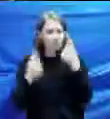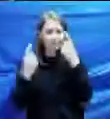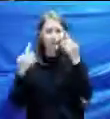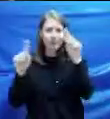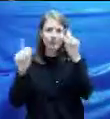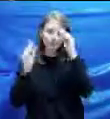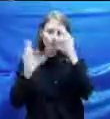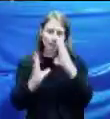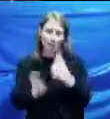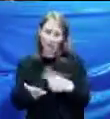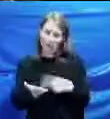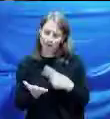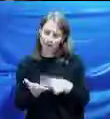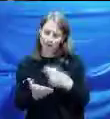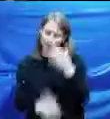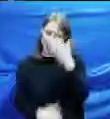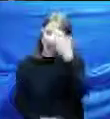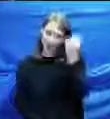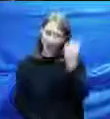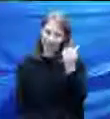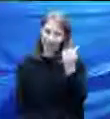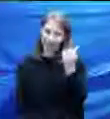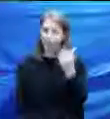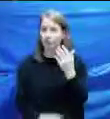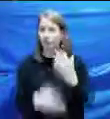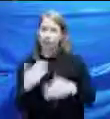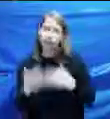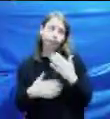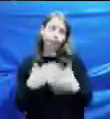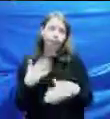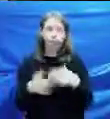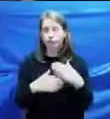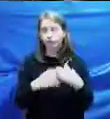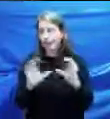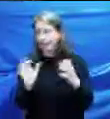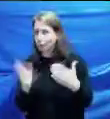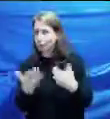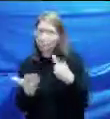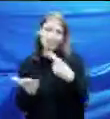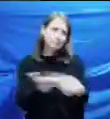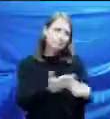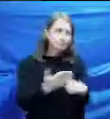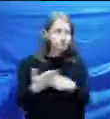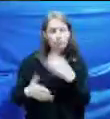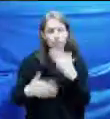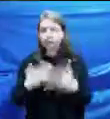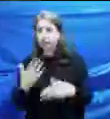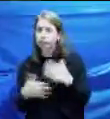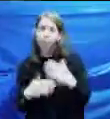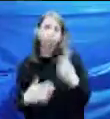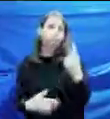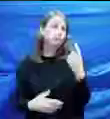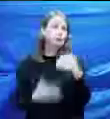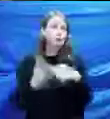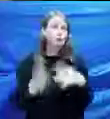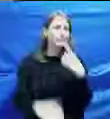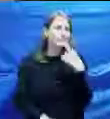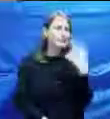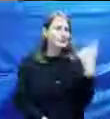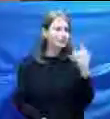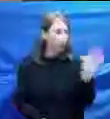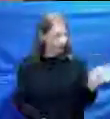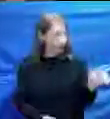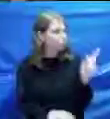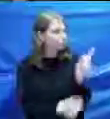sometimes forgets that, right? Because you're in the flow of classroom discussion, and somebody says something you like, and you say, yes, exactly, and you